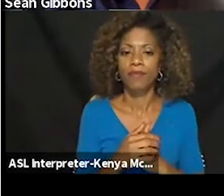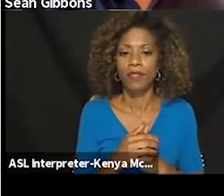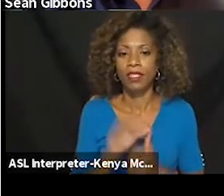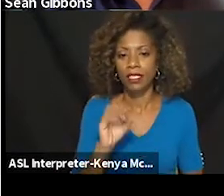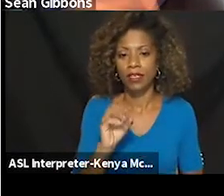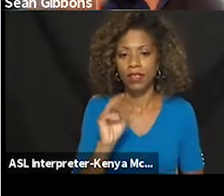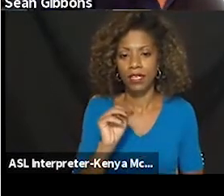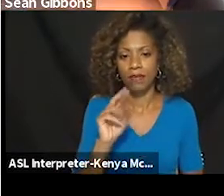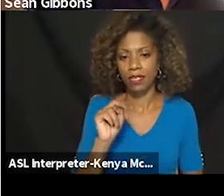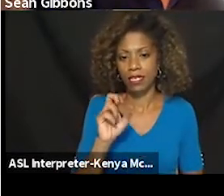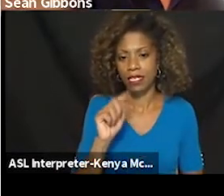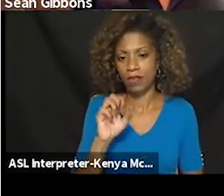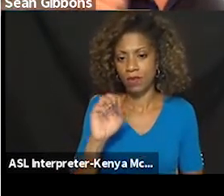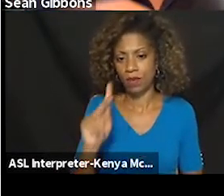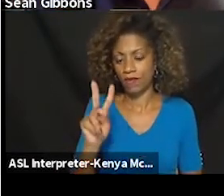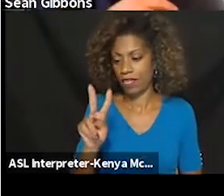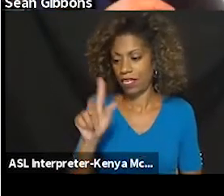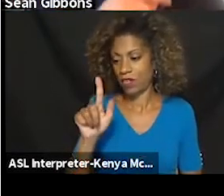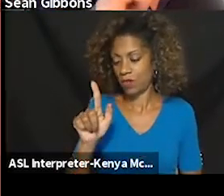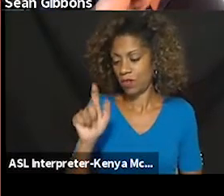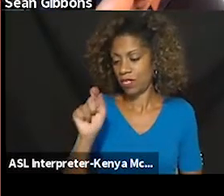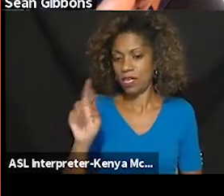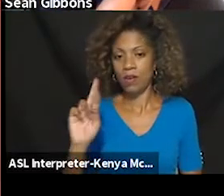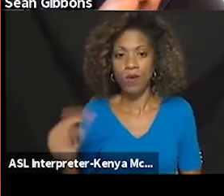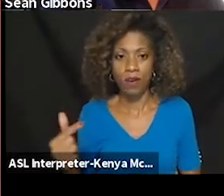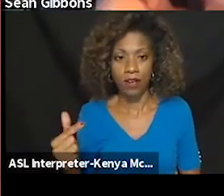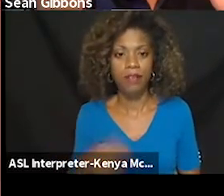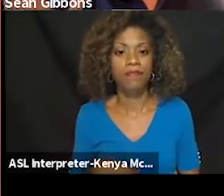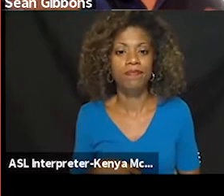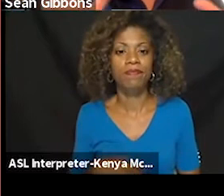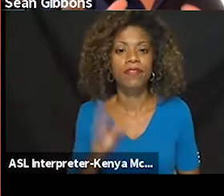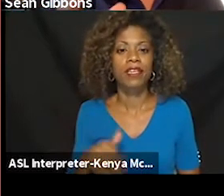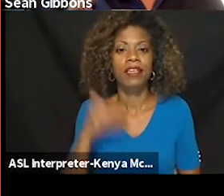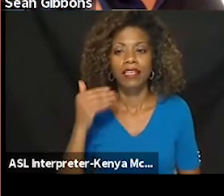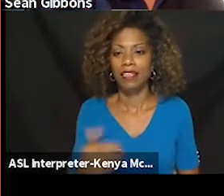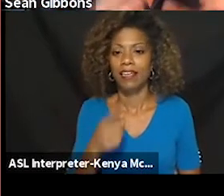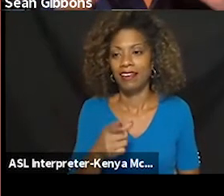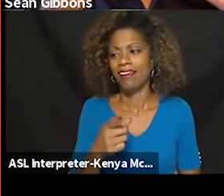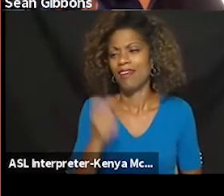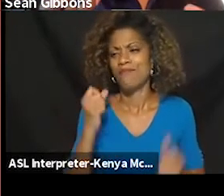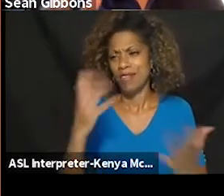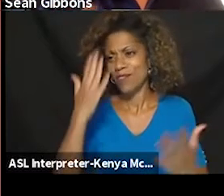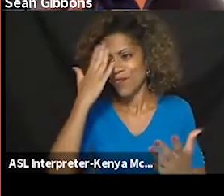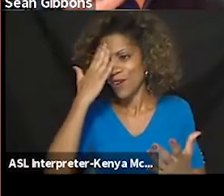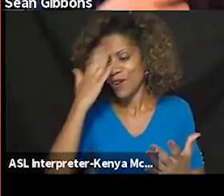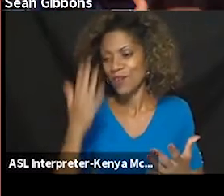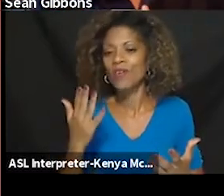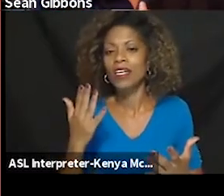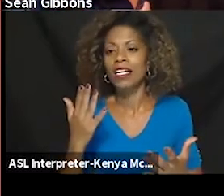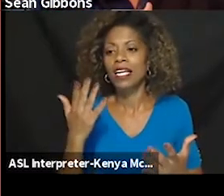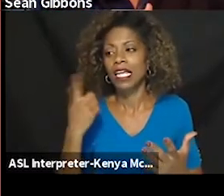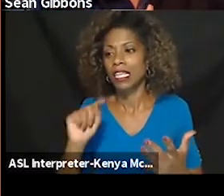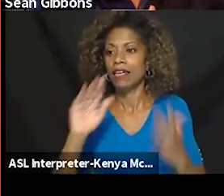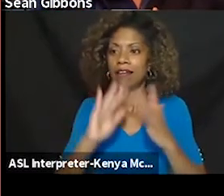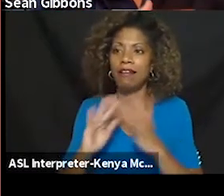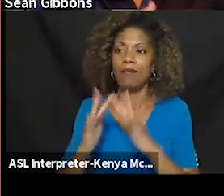comnetworkv21.org. See it all there. Mr. T, if you would, take us forward. Again, this is something else I think a lot of you know. The network doesn't just happen to gather